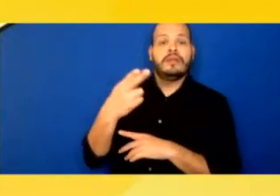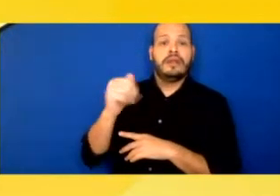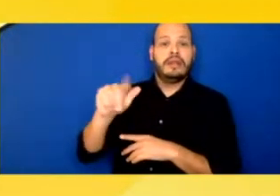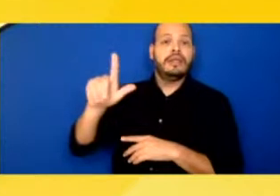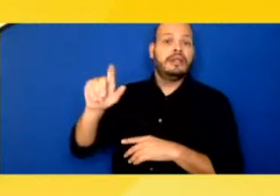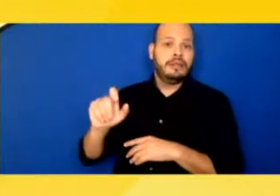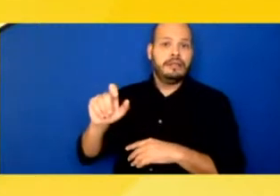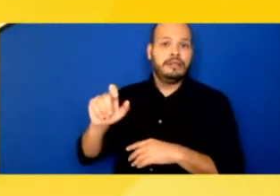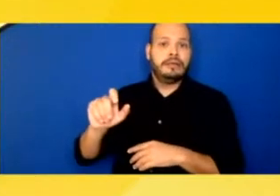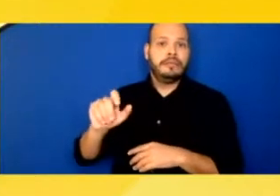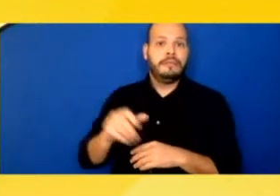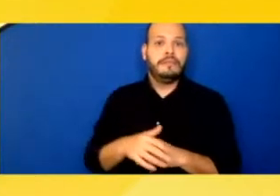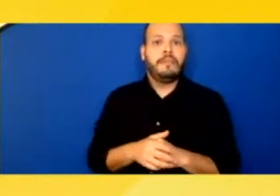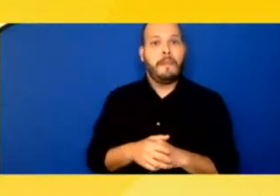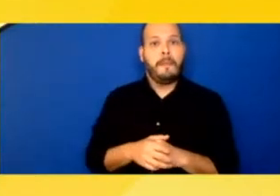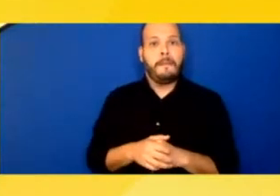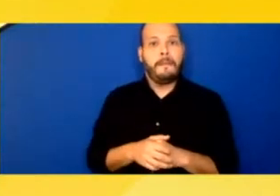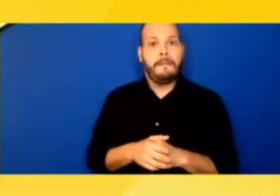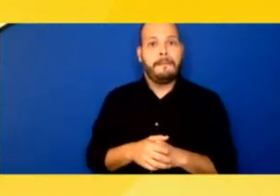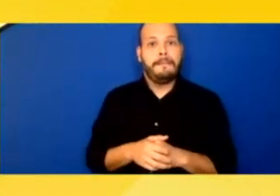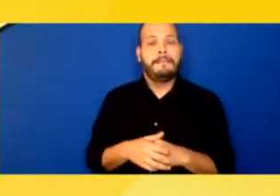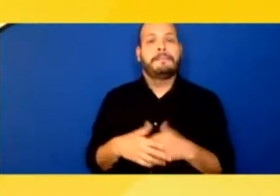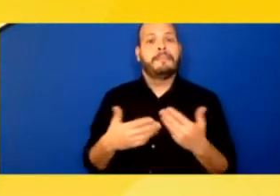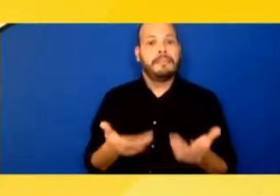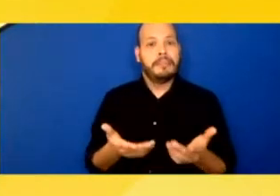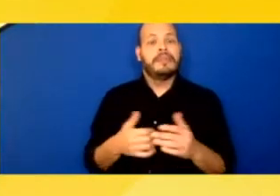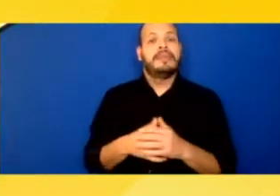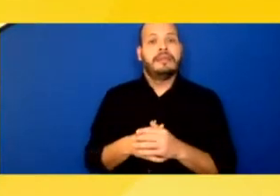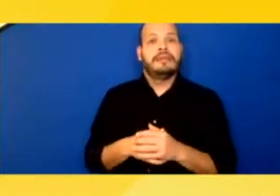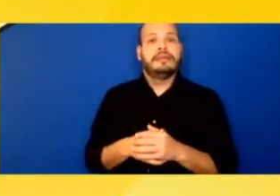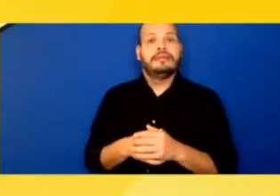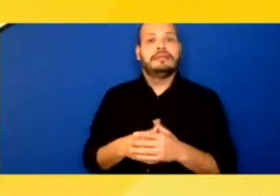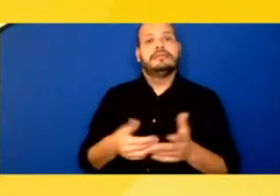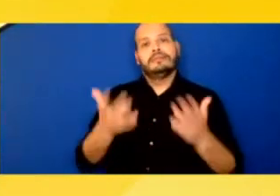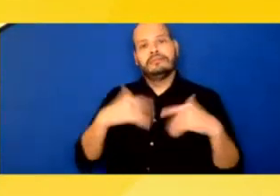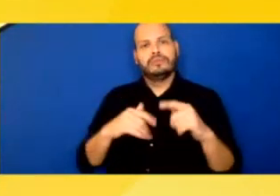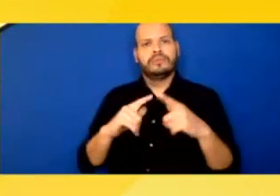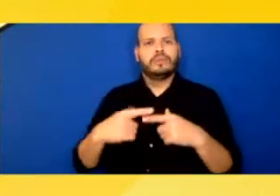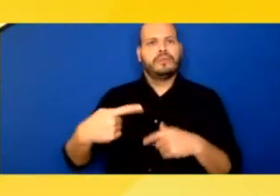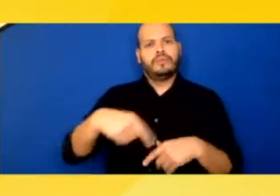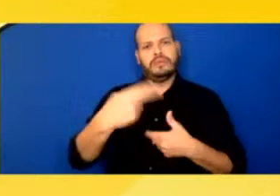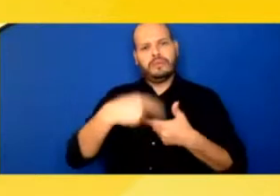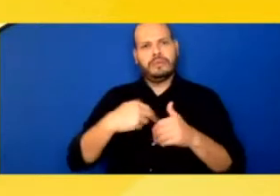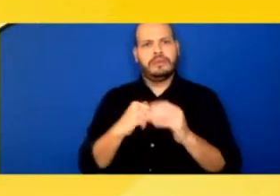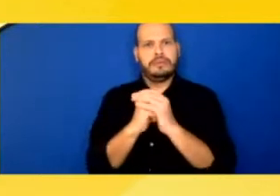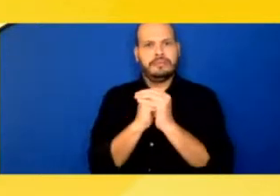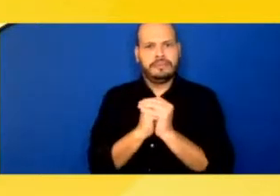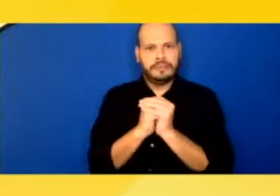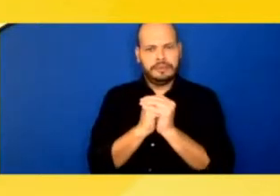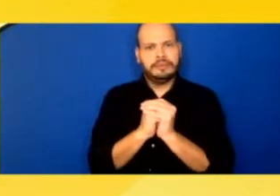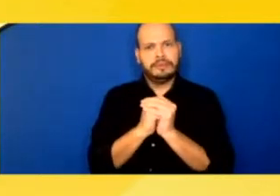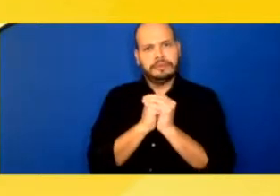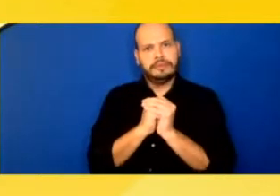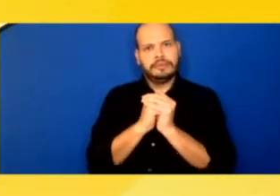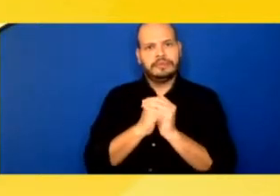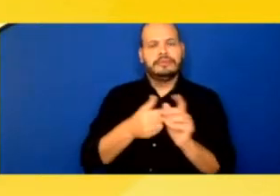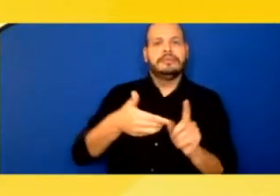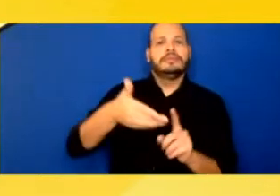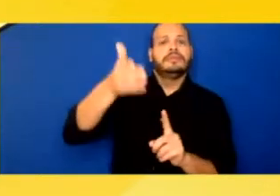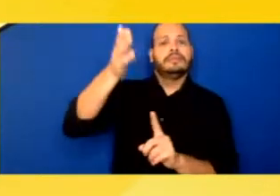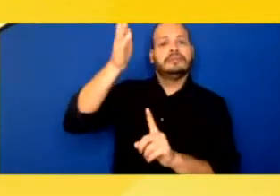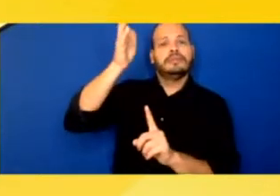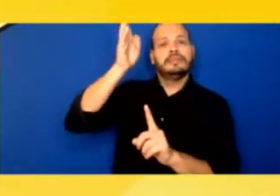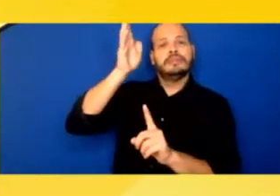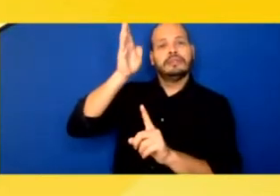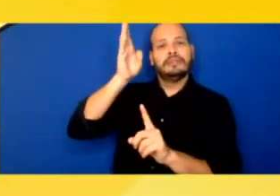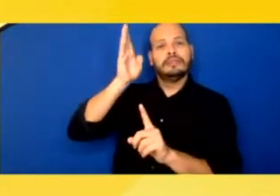loving God, women and men of conscience and concern for the well-being of all those you have created in your image and likeness, as well